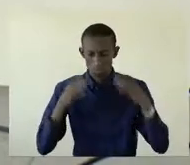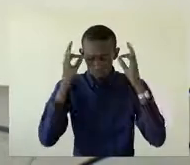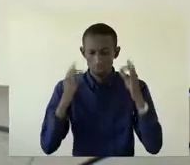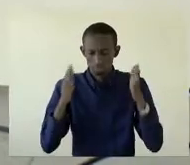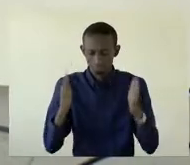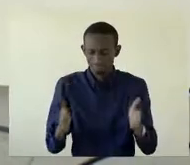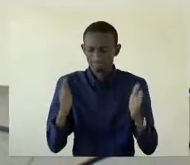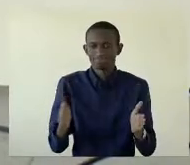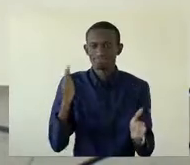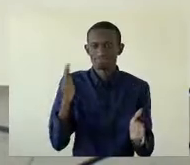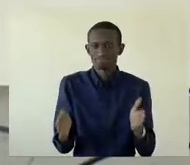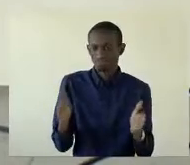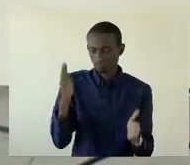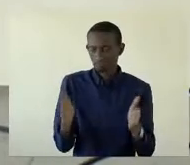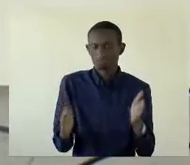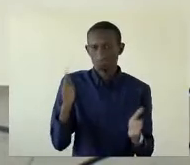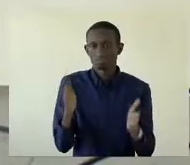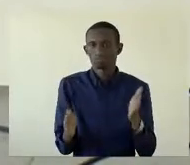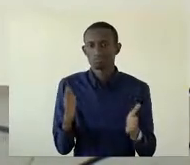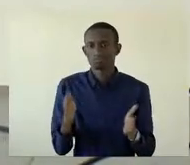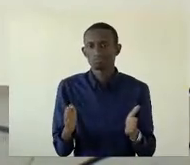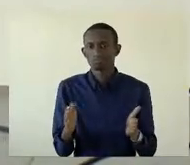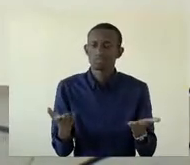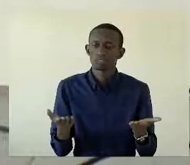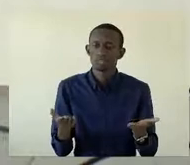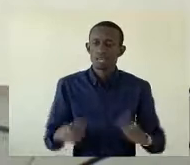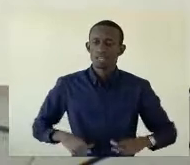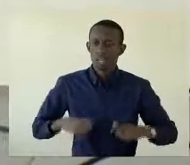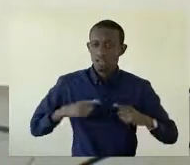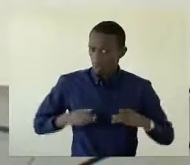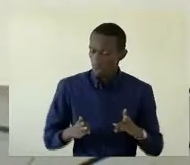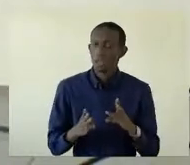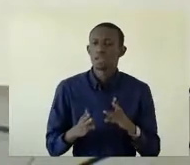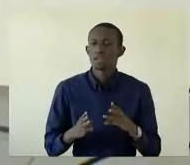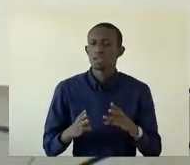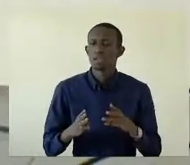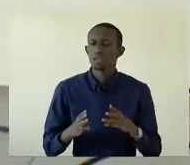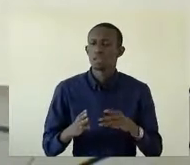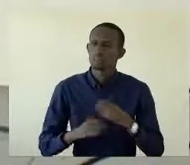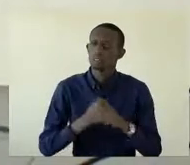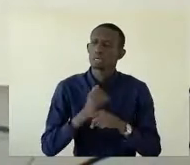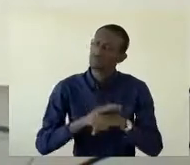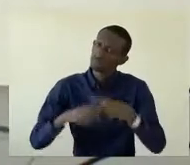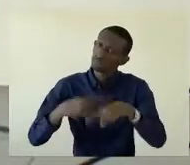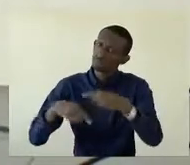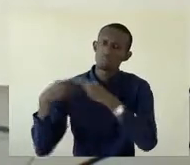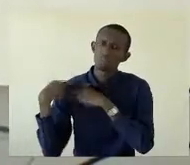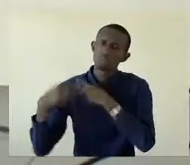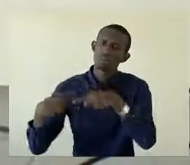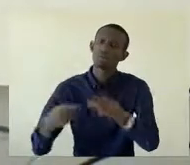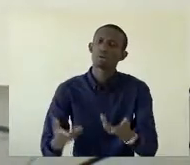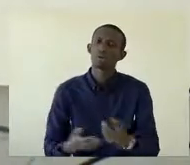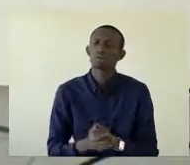Are you leading a lifestyle that you are not going to sustain for a very long time? So it starts from home. If